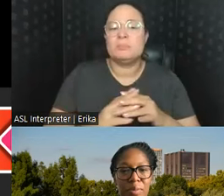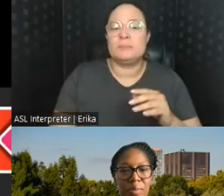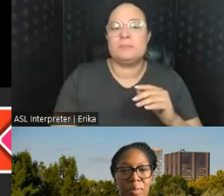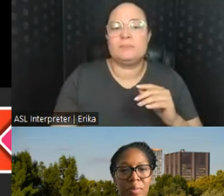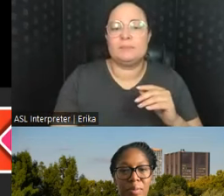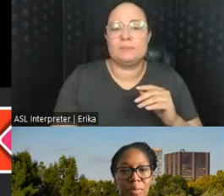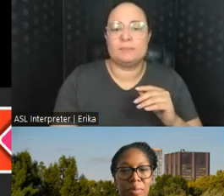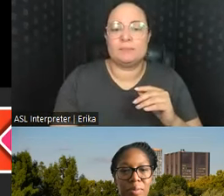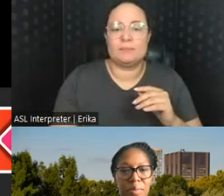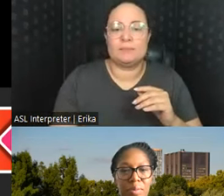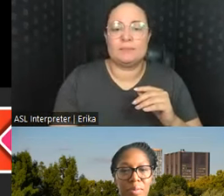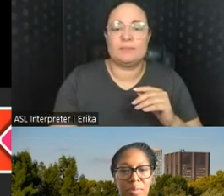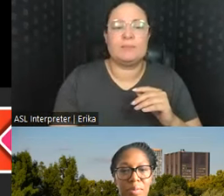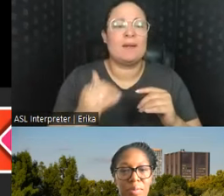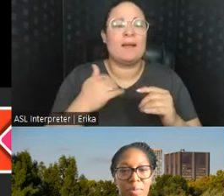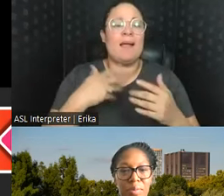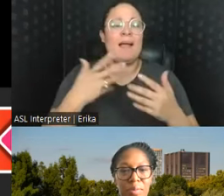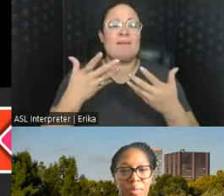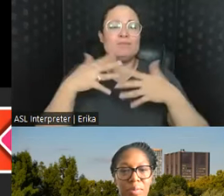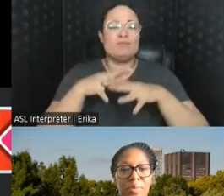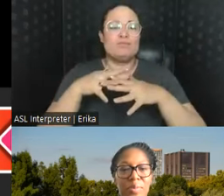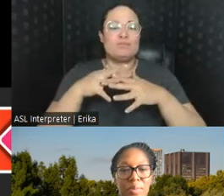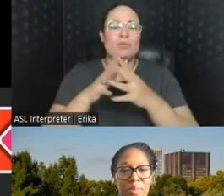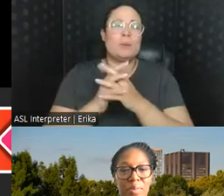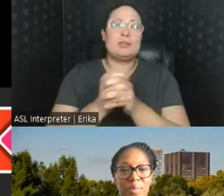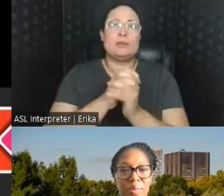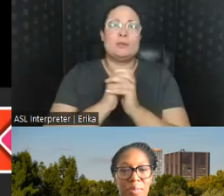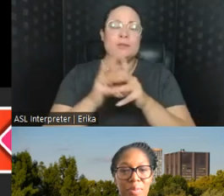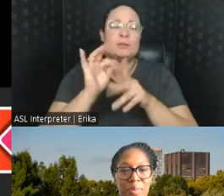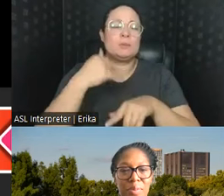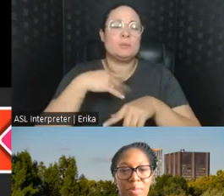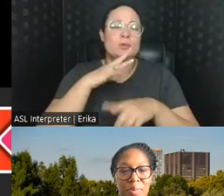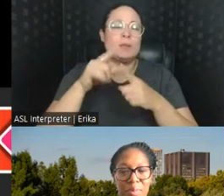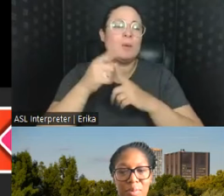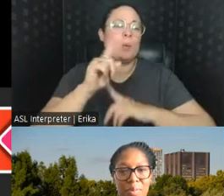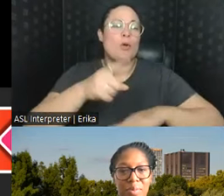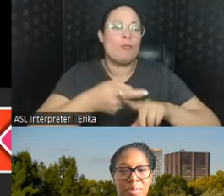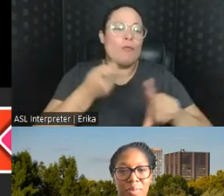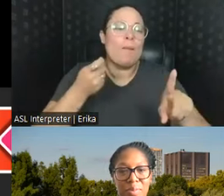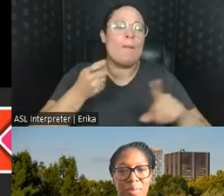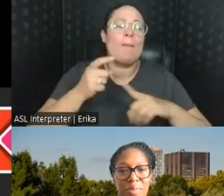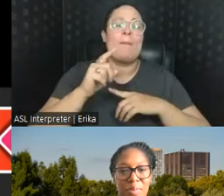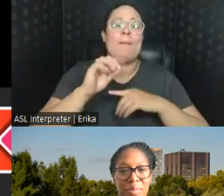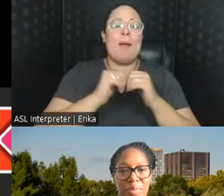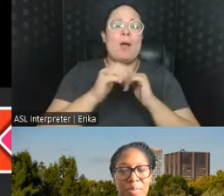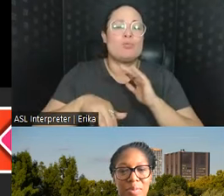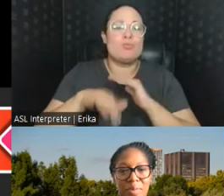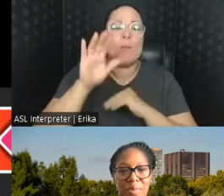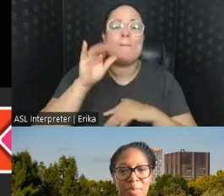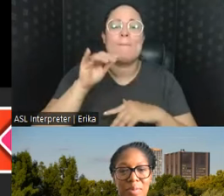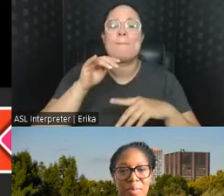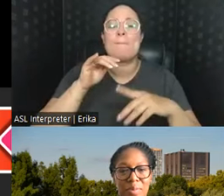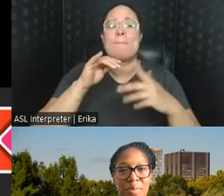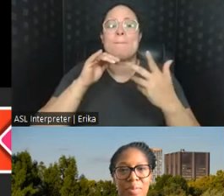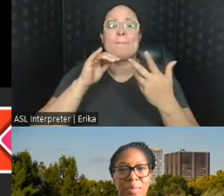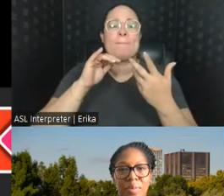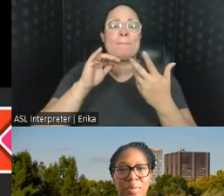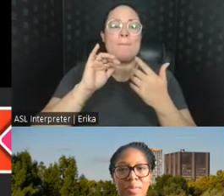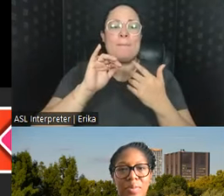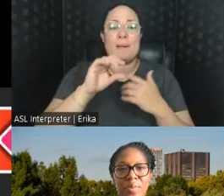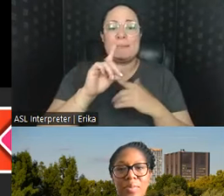to do a lot with that intersectionality that Arthur was talking about. Where you're from, how you grew up, how was disability received in